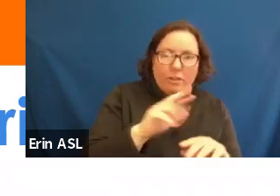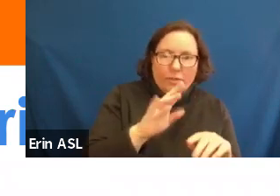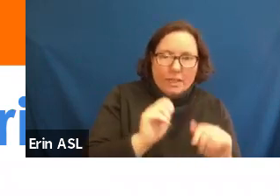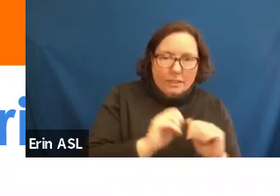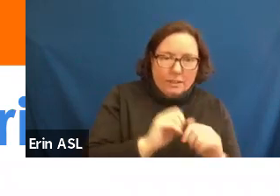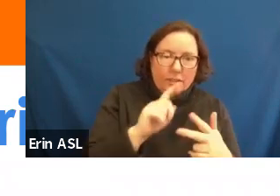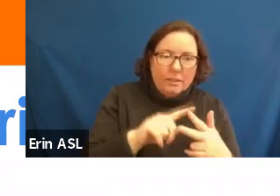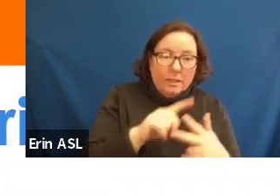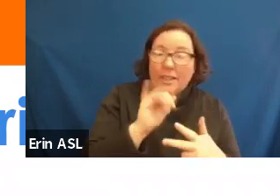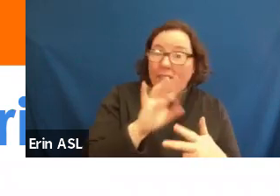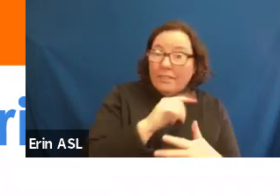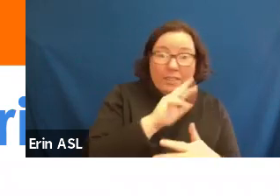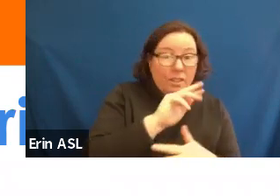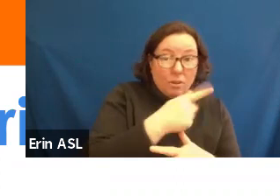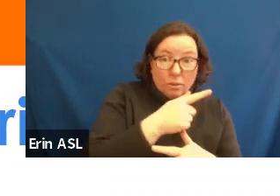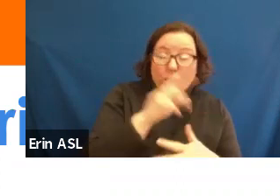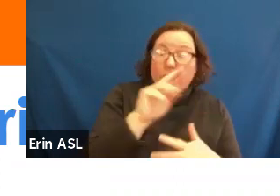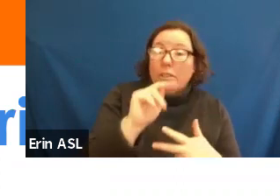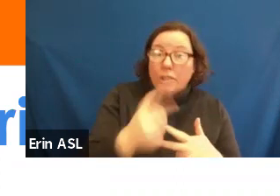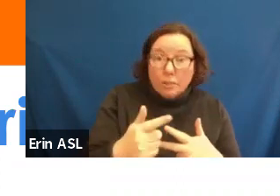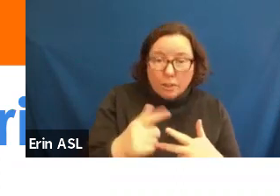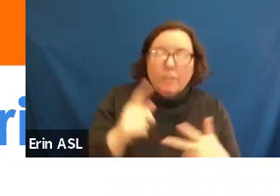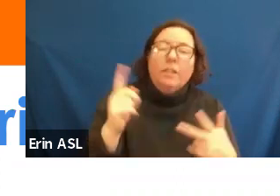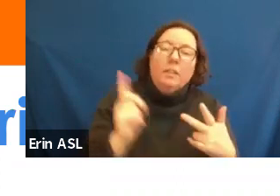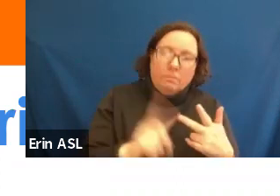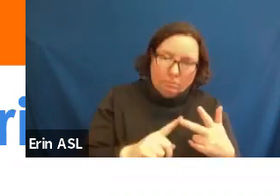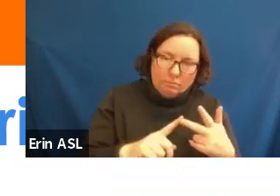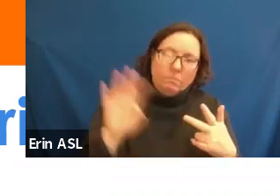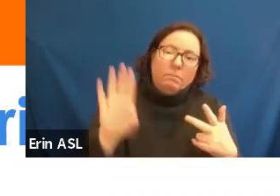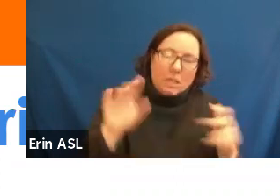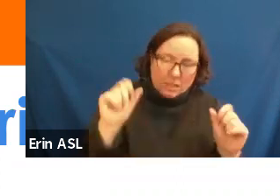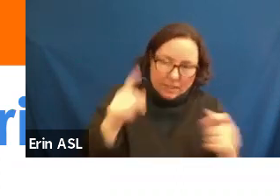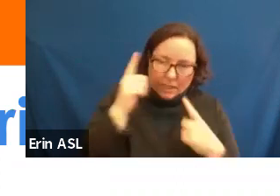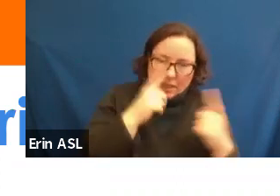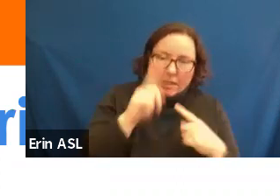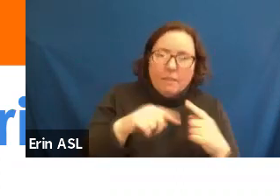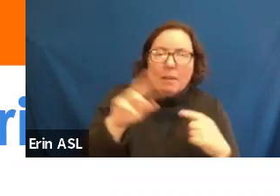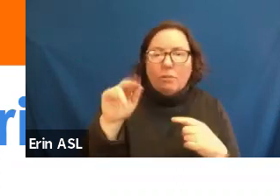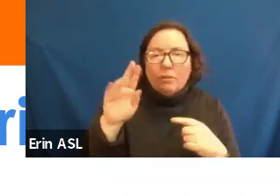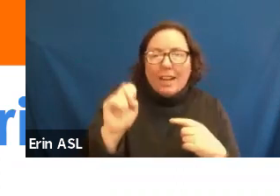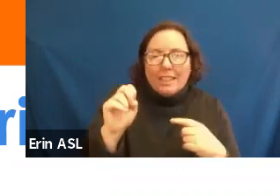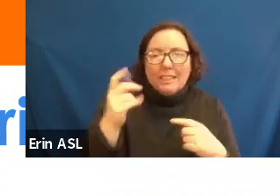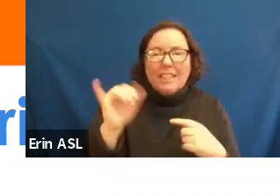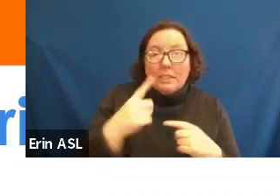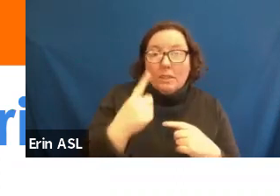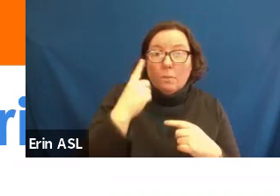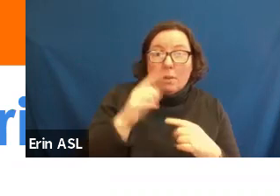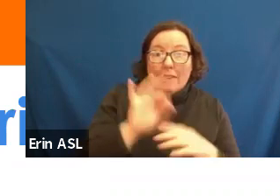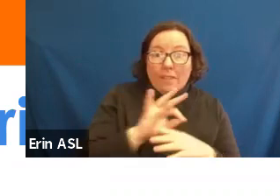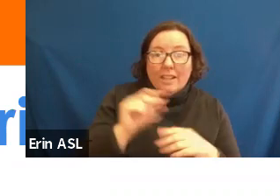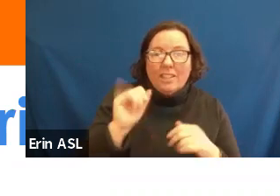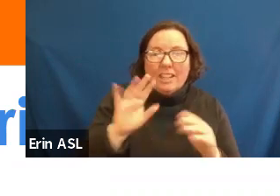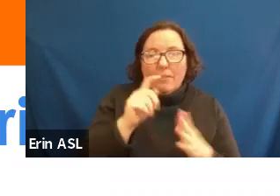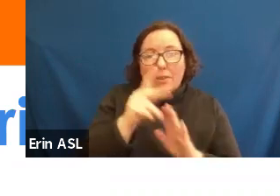of those policies achieve diversity, Boston can consider race as an individual factor so long as the policy is